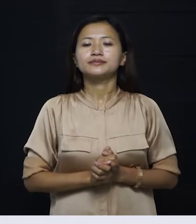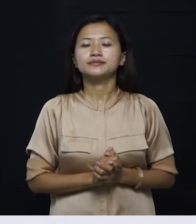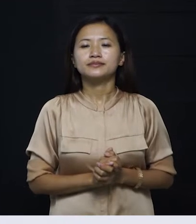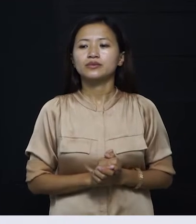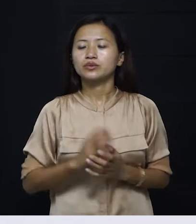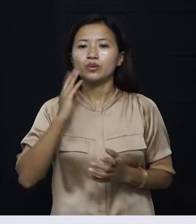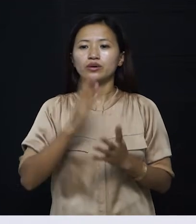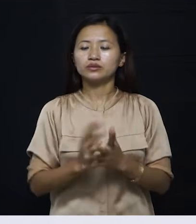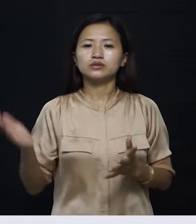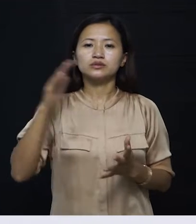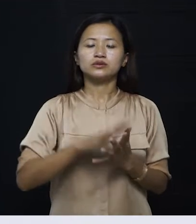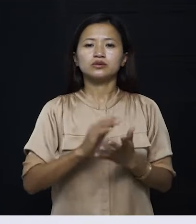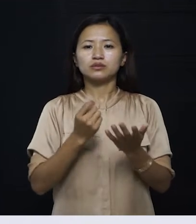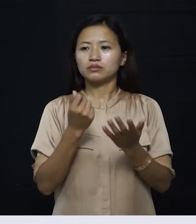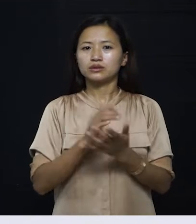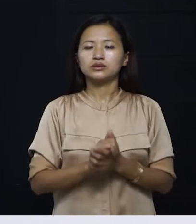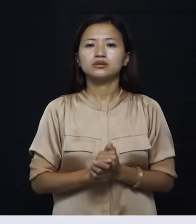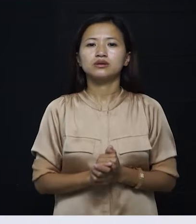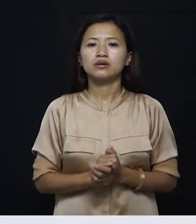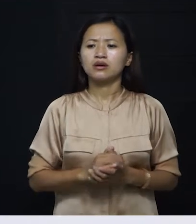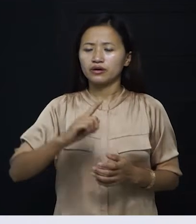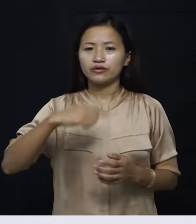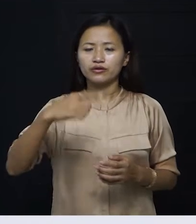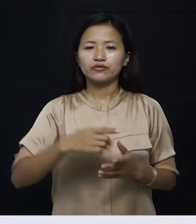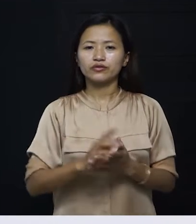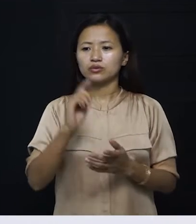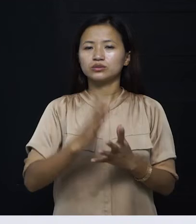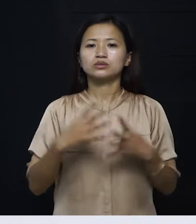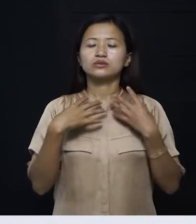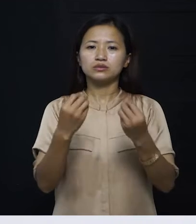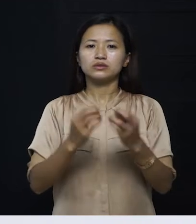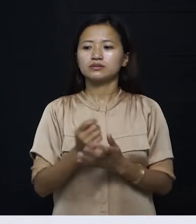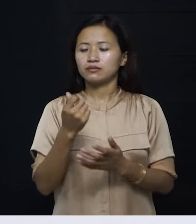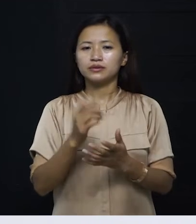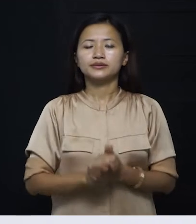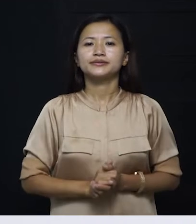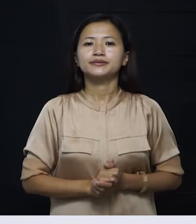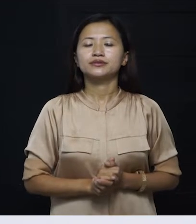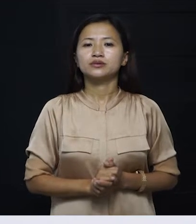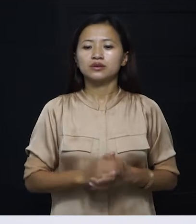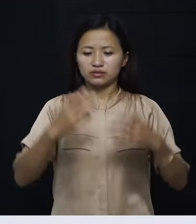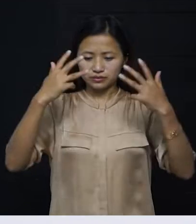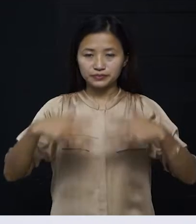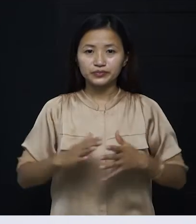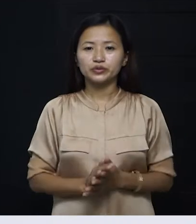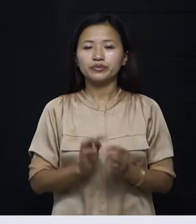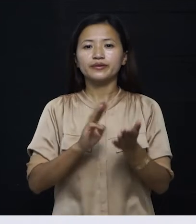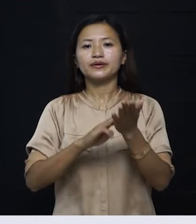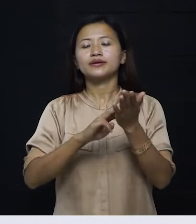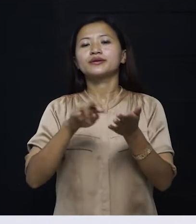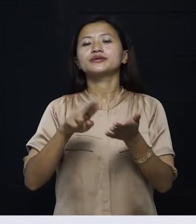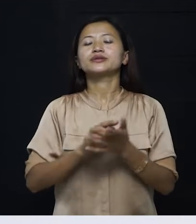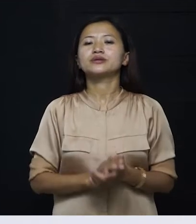when we come to money, everybody wants money, isn't it? We always want to have more. That is human nature. So here in